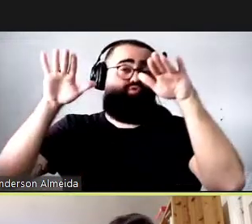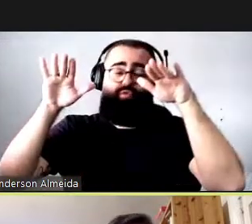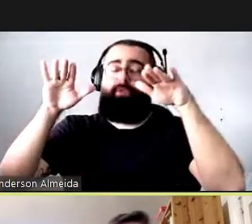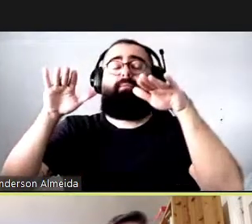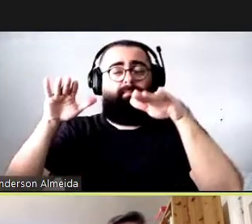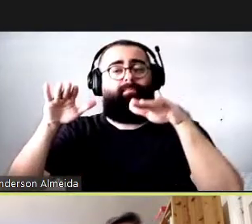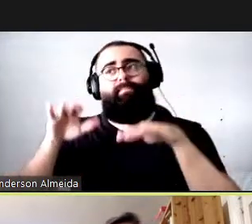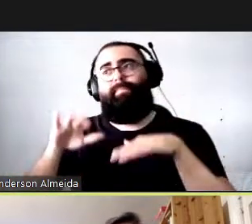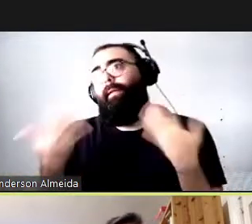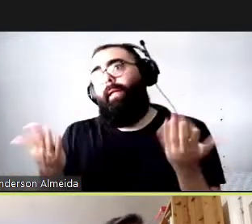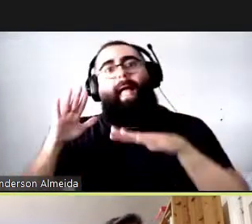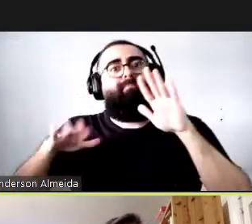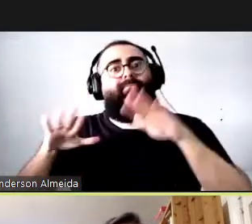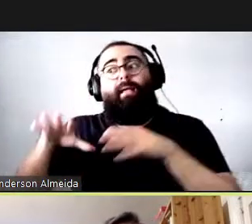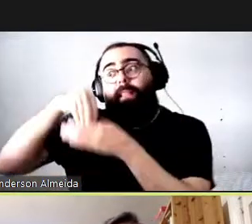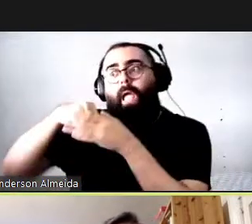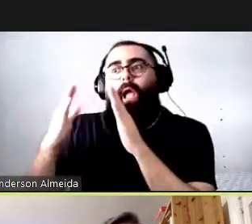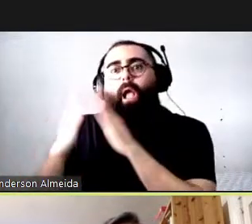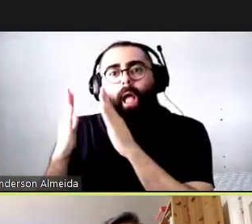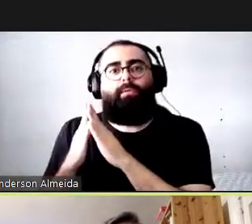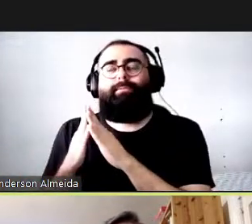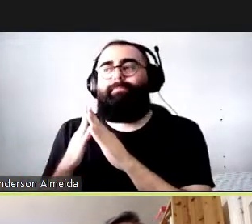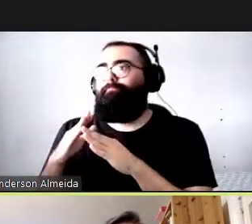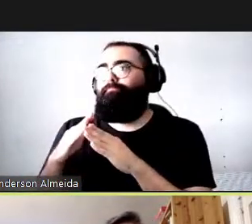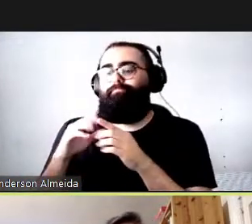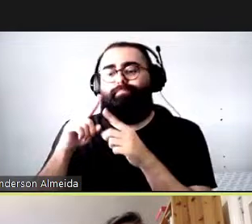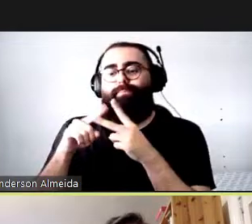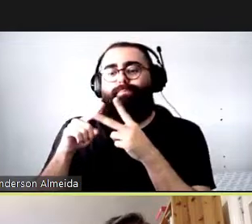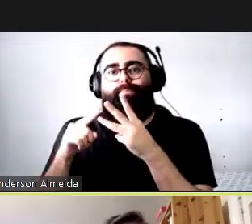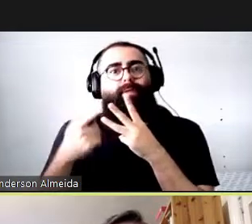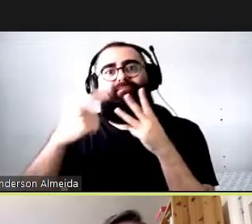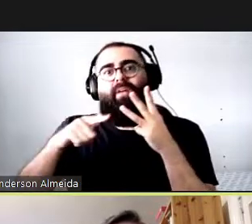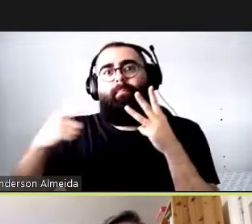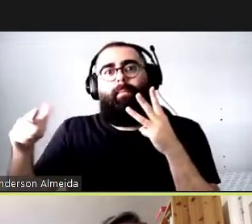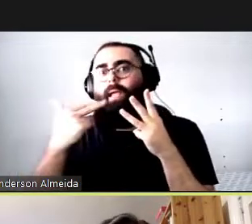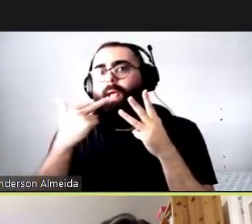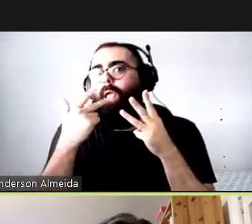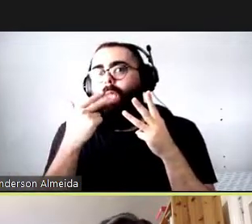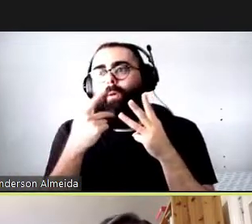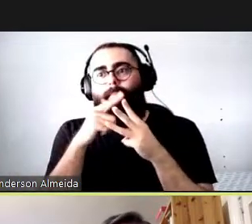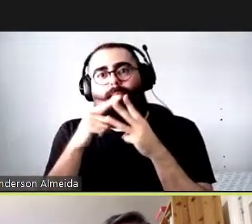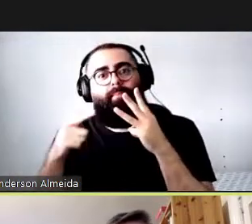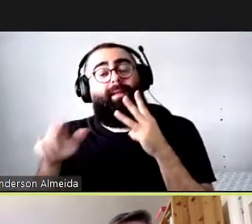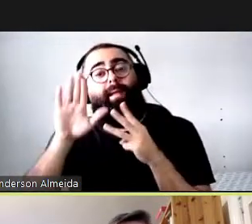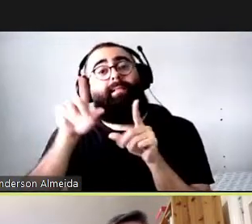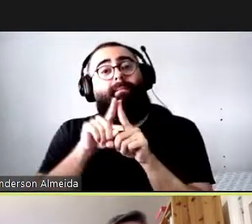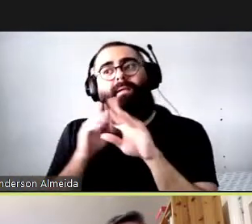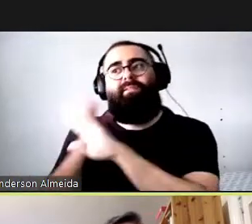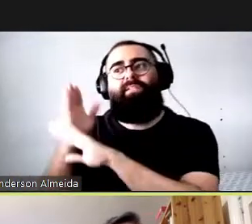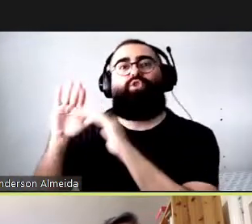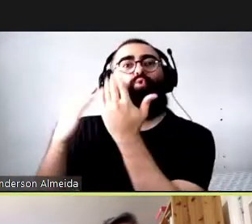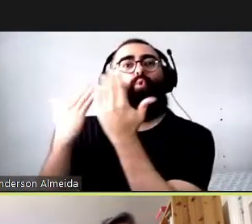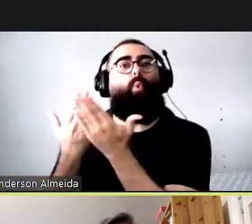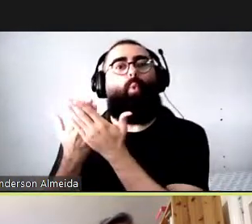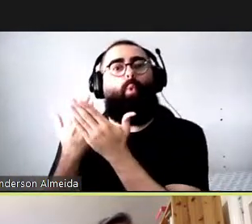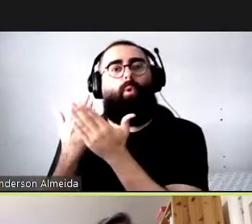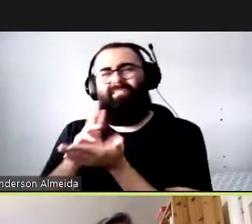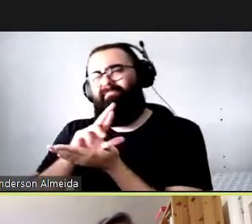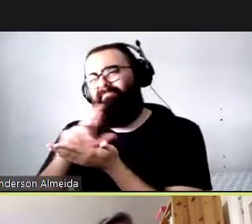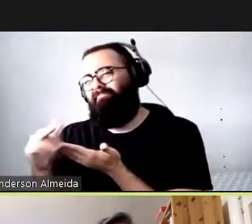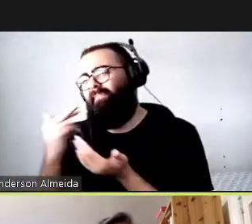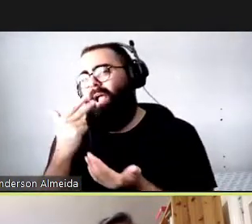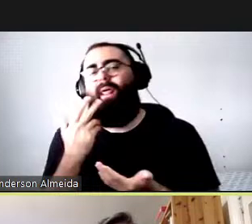use at home and then a different language that they use in the schools, at work, that kind of thing.